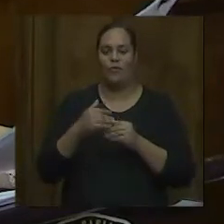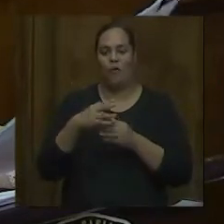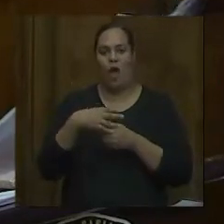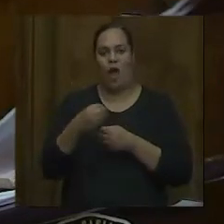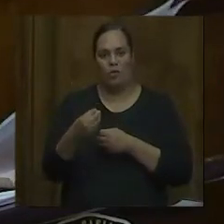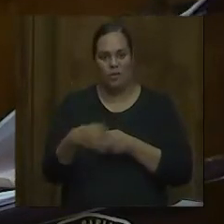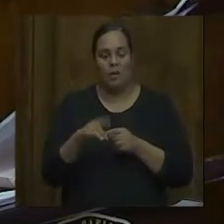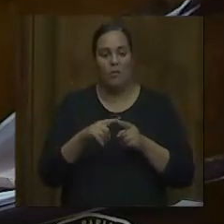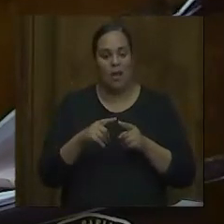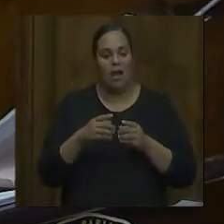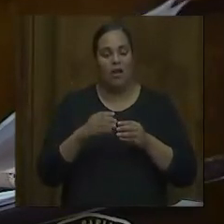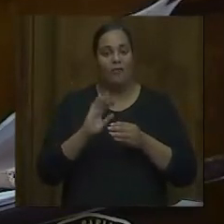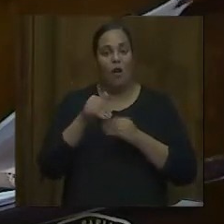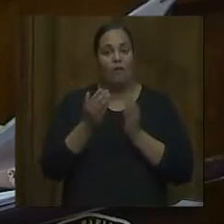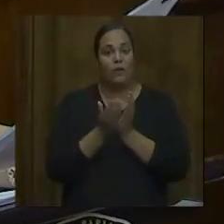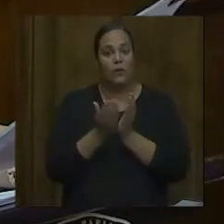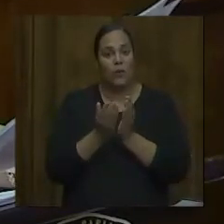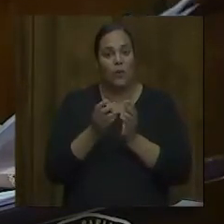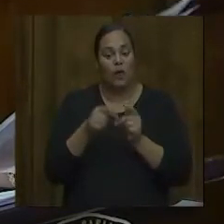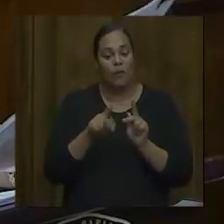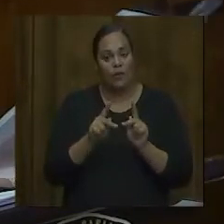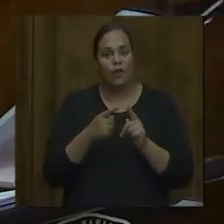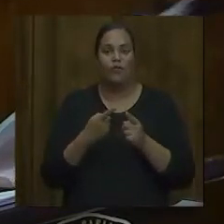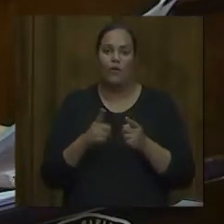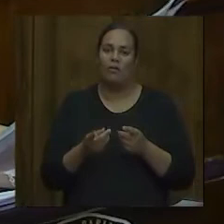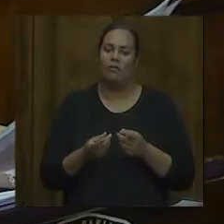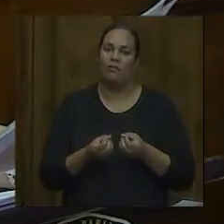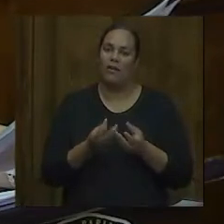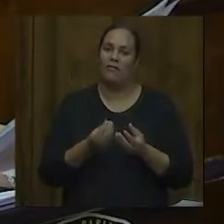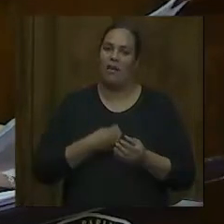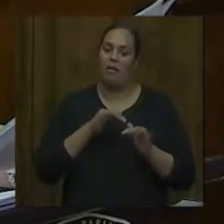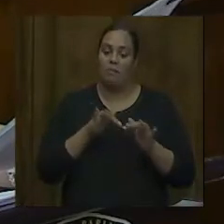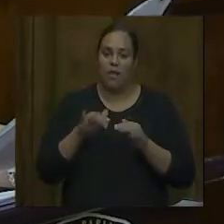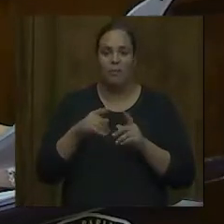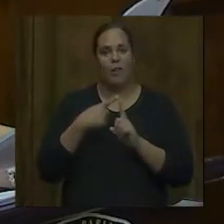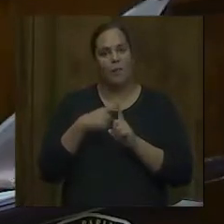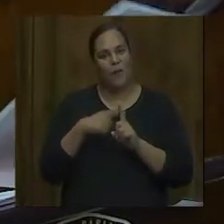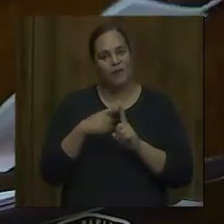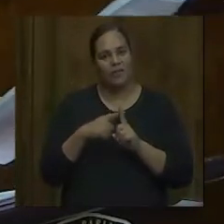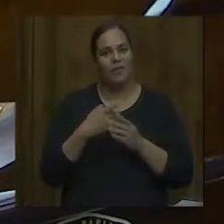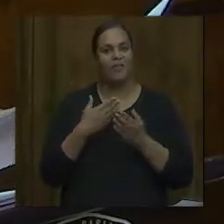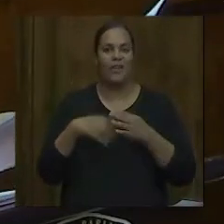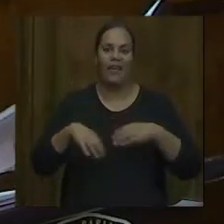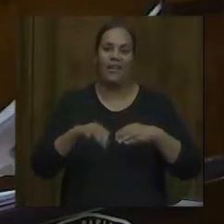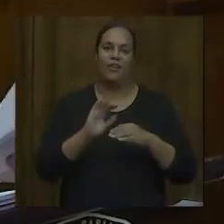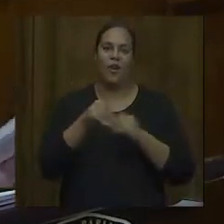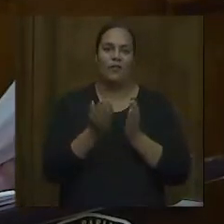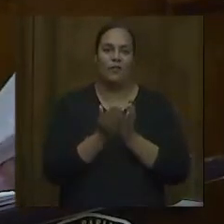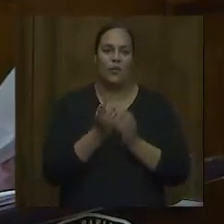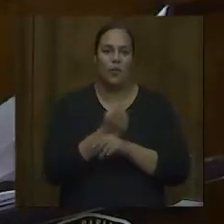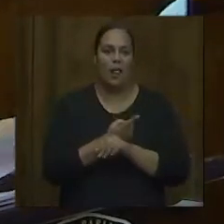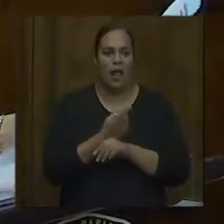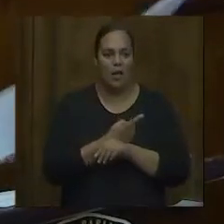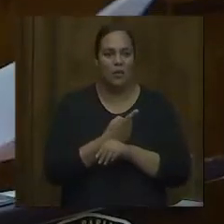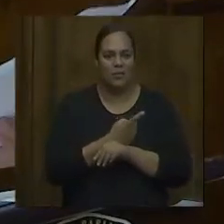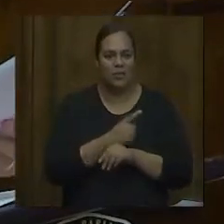expanding opportunities, the after-school game changer aims to provide young people with positive, constructive activities after school hours and